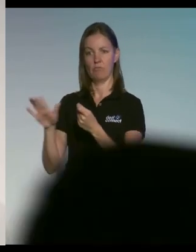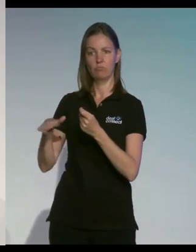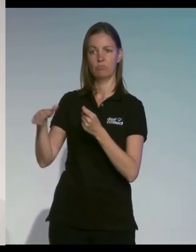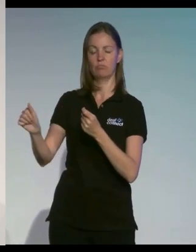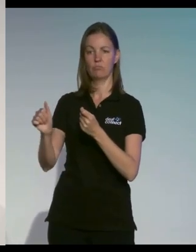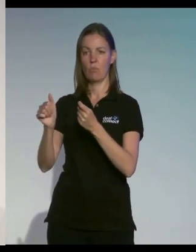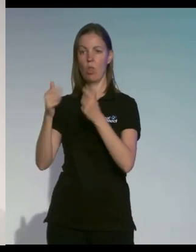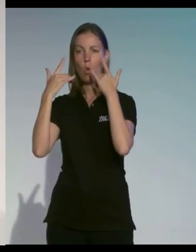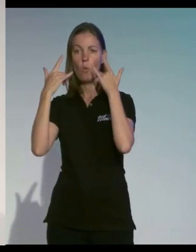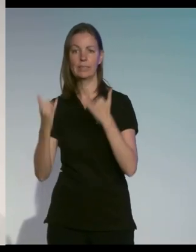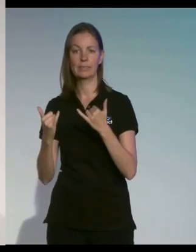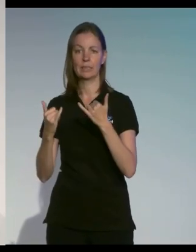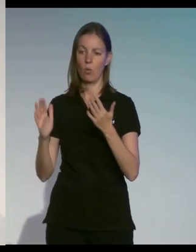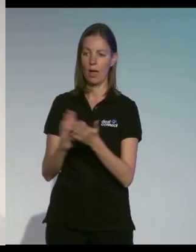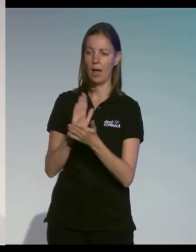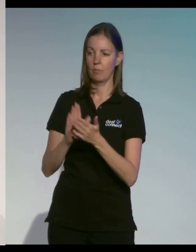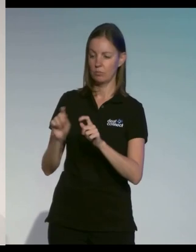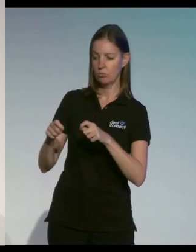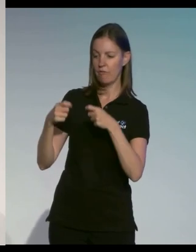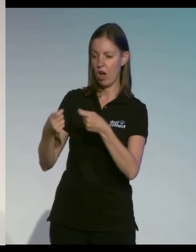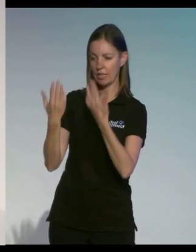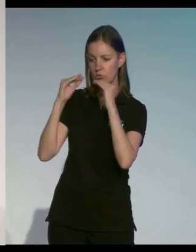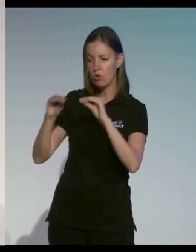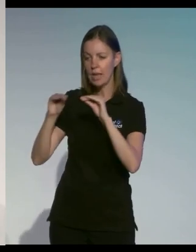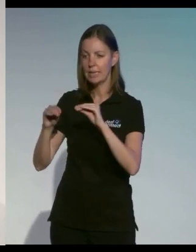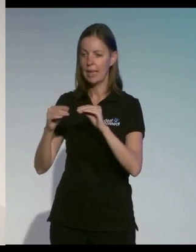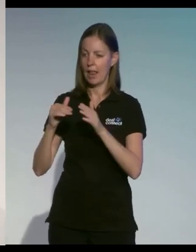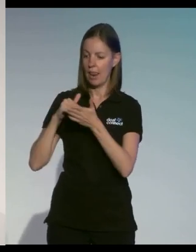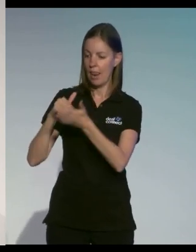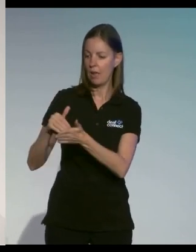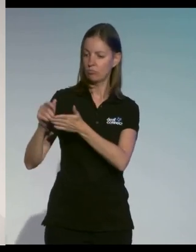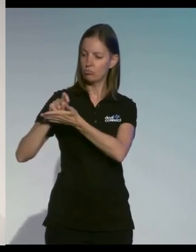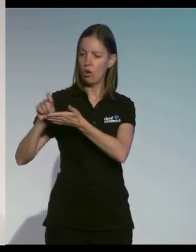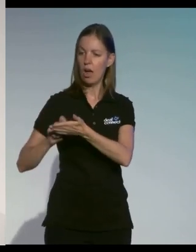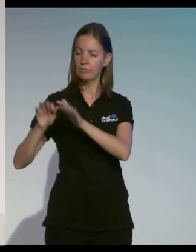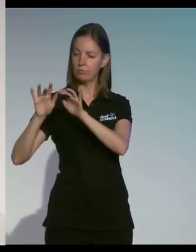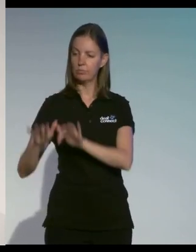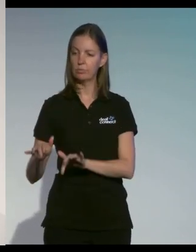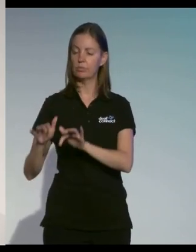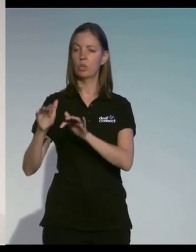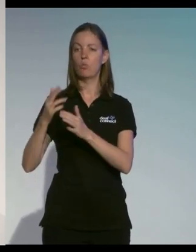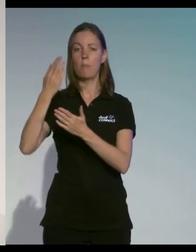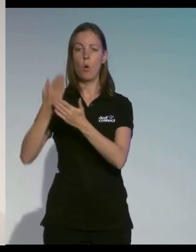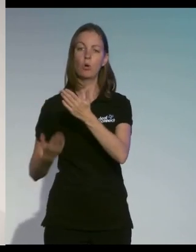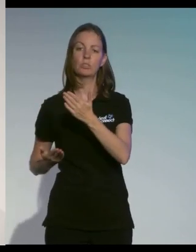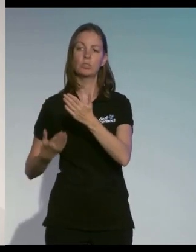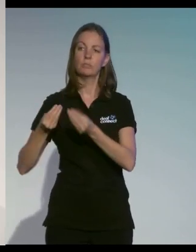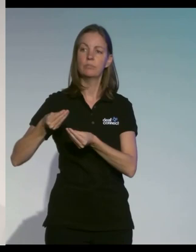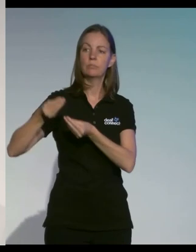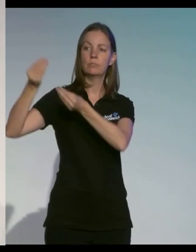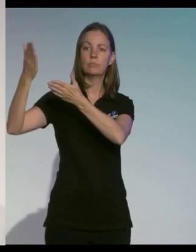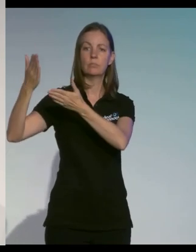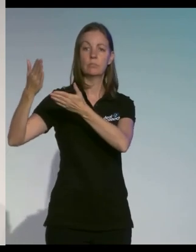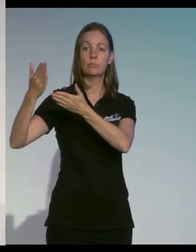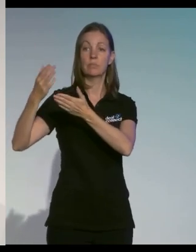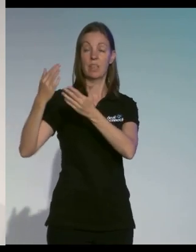provide training and to assist in writing shadow reports, and we've enjoyed a fair bit of success from this. We've seen the UN committees actually